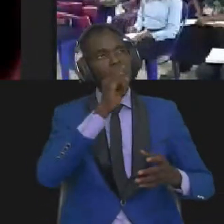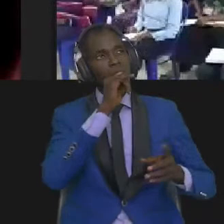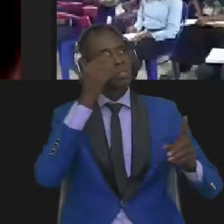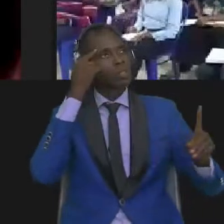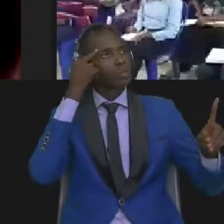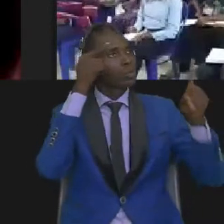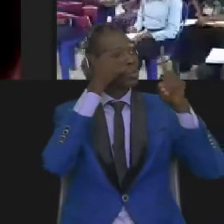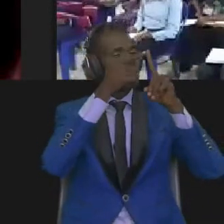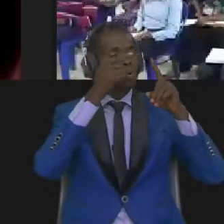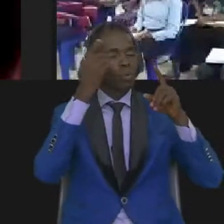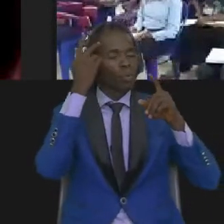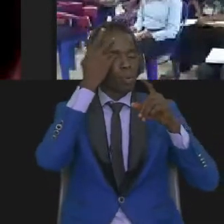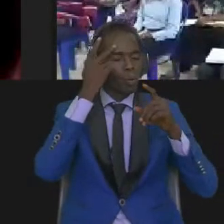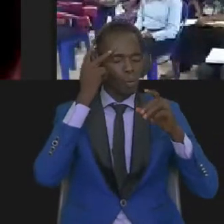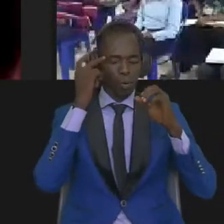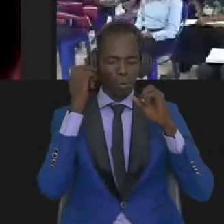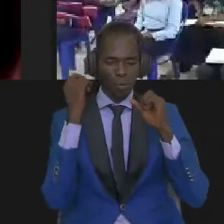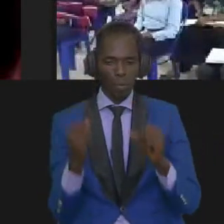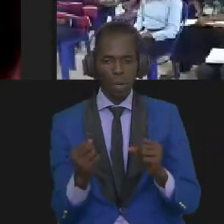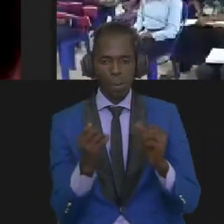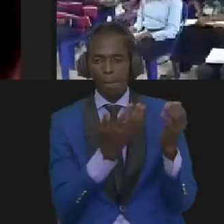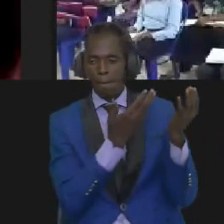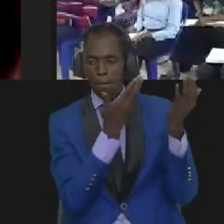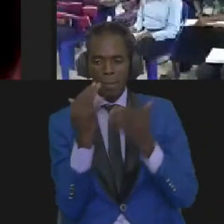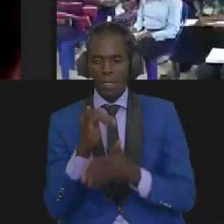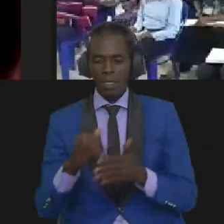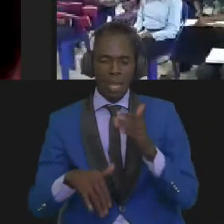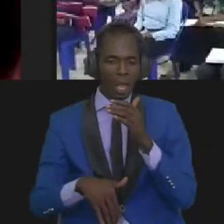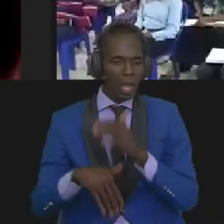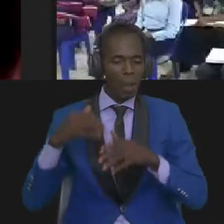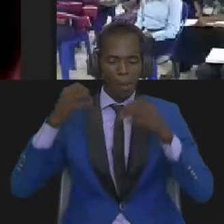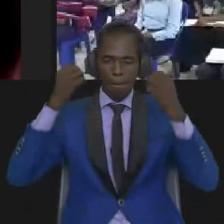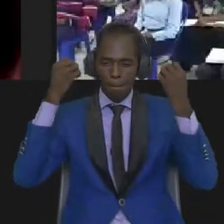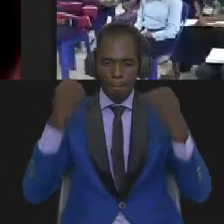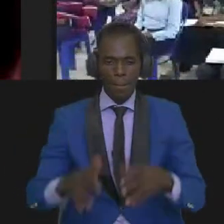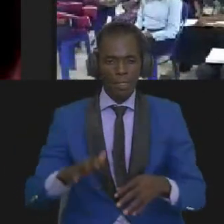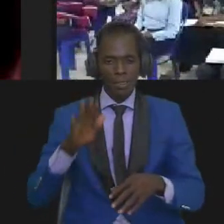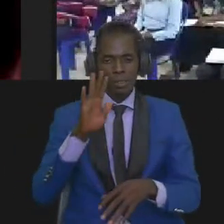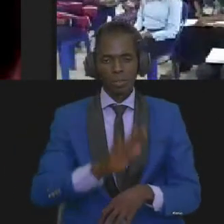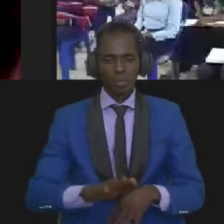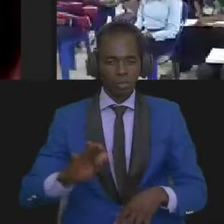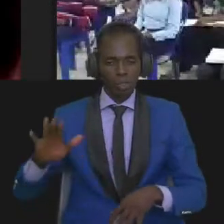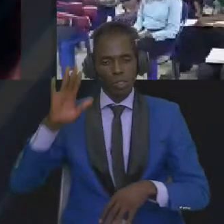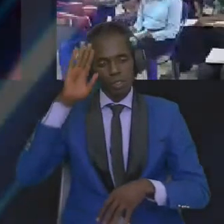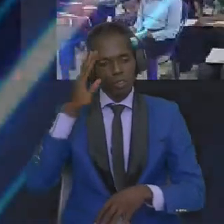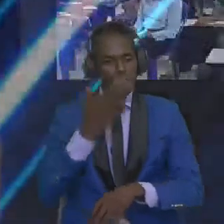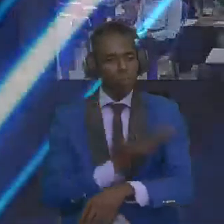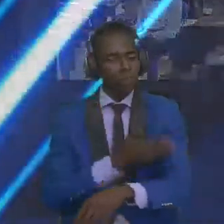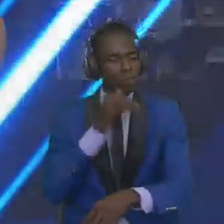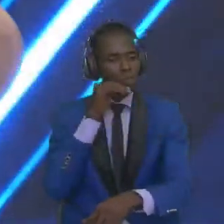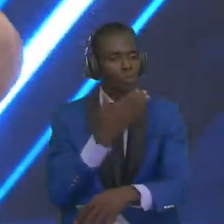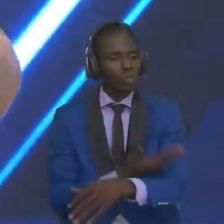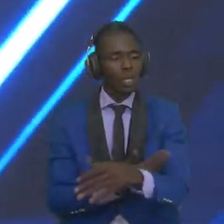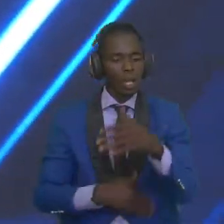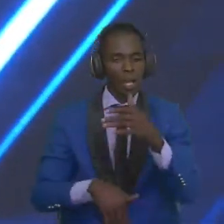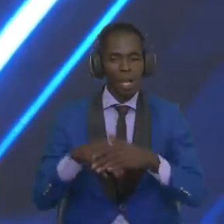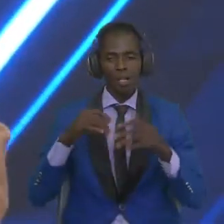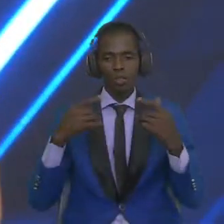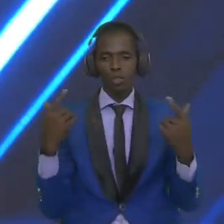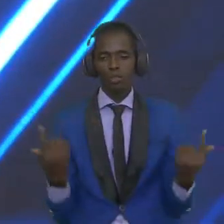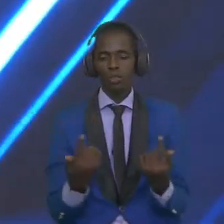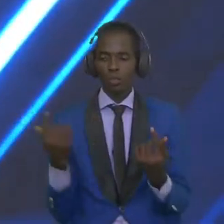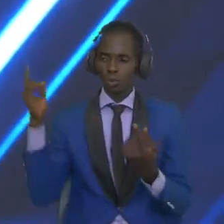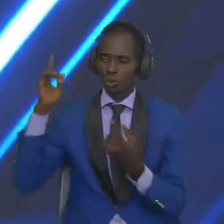power. Bringing many sons out of sin, out of shame, out of the disgrace, and is